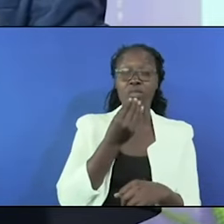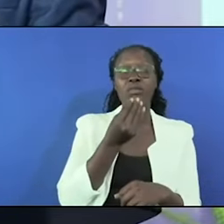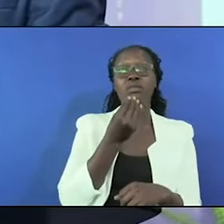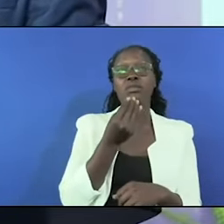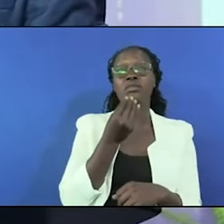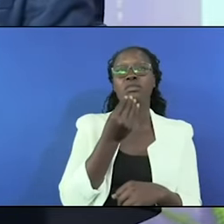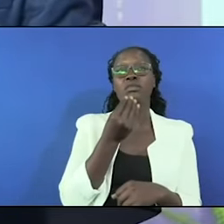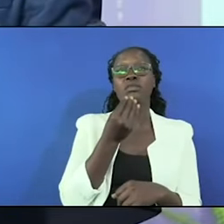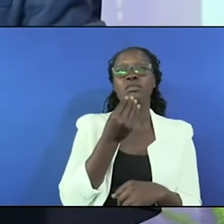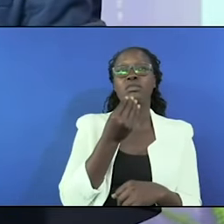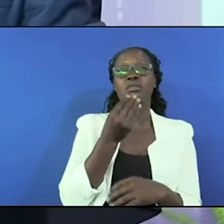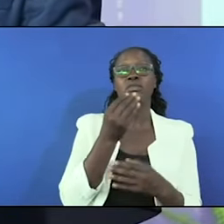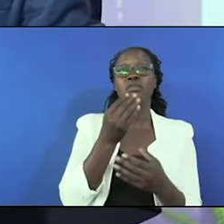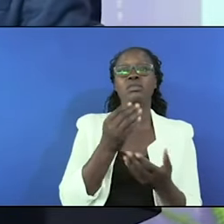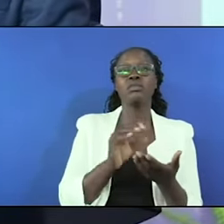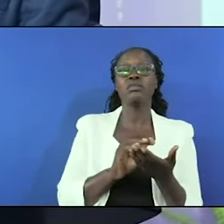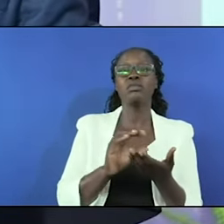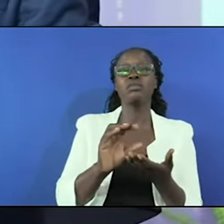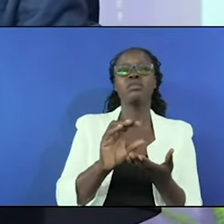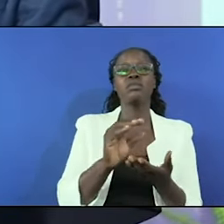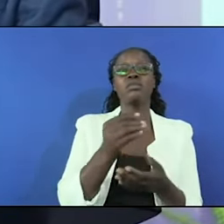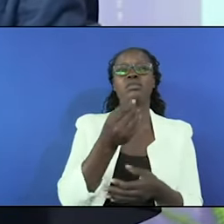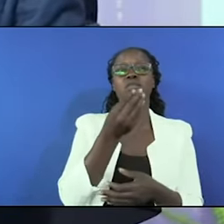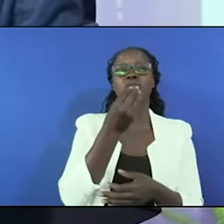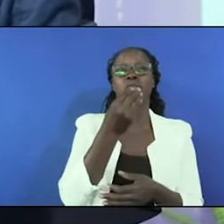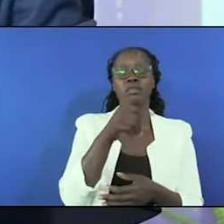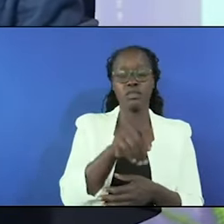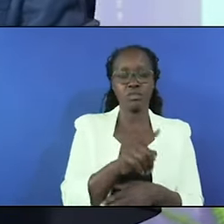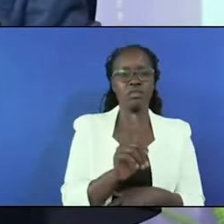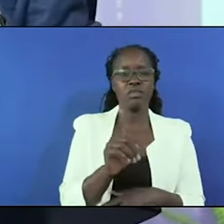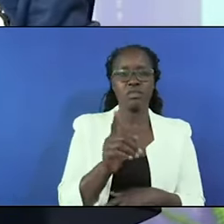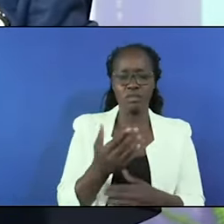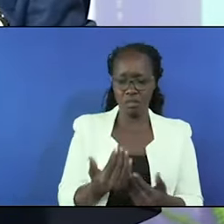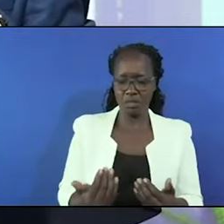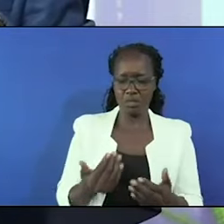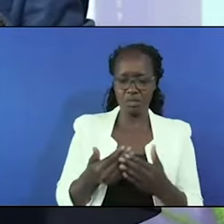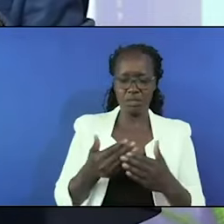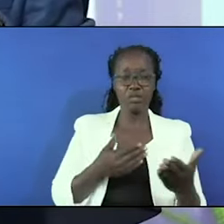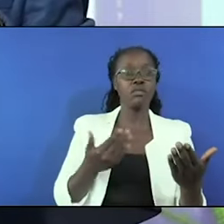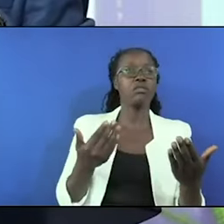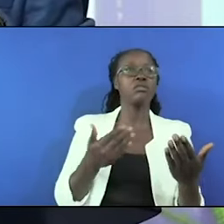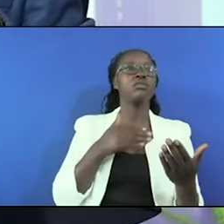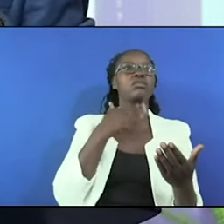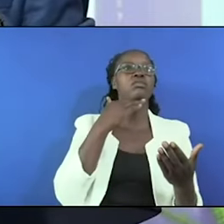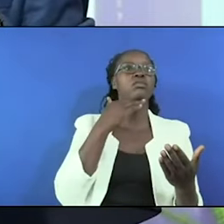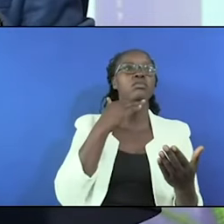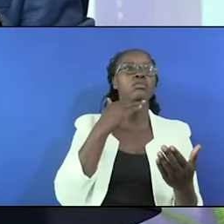a last meal to eat herself and her child before they die.